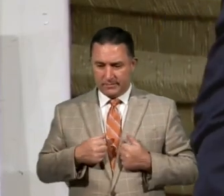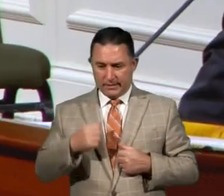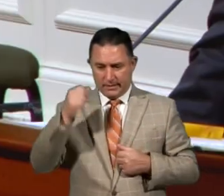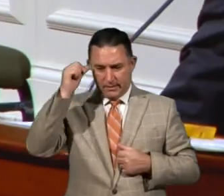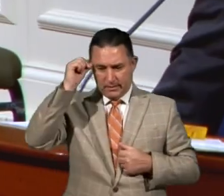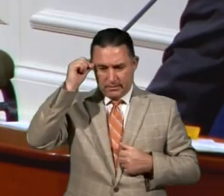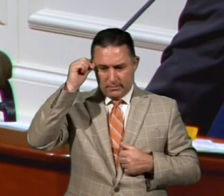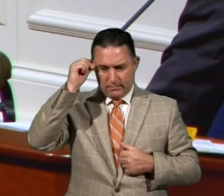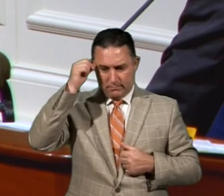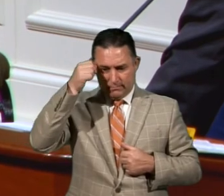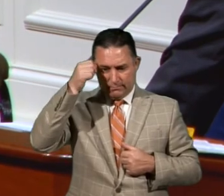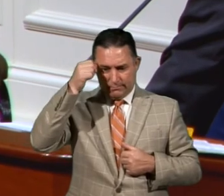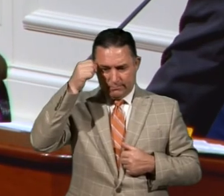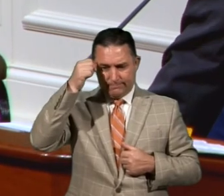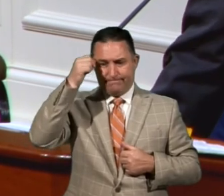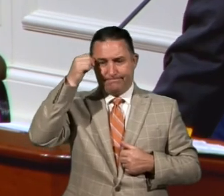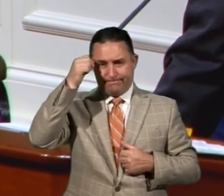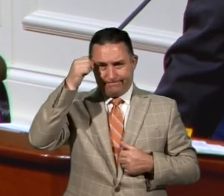remembrance.